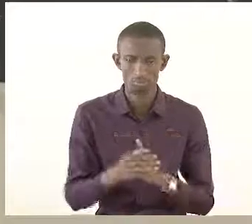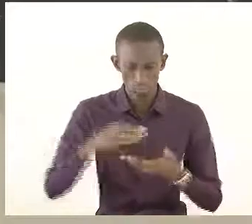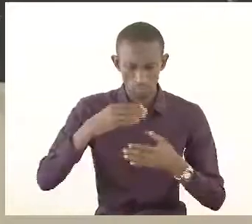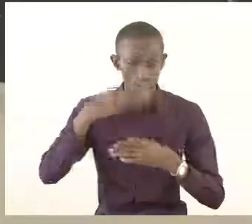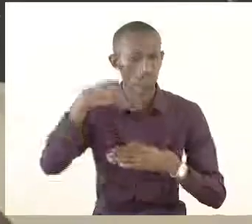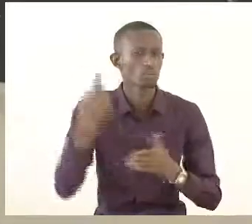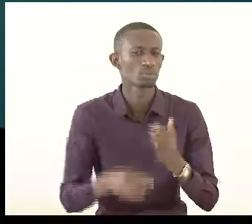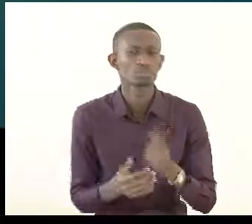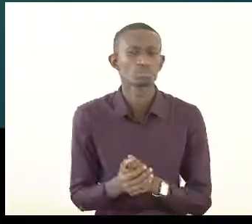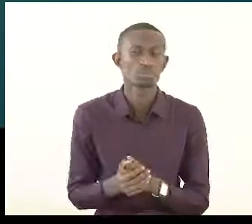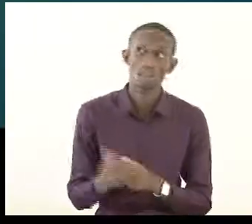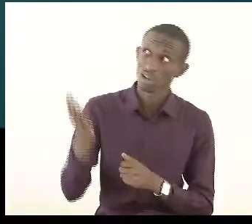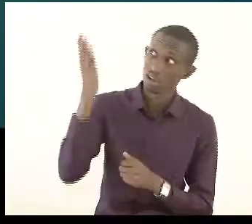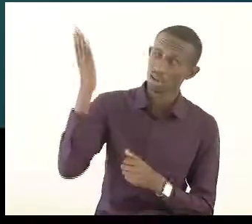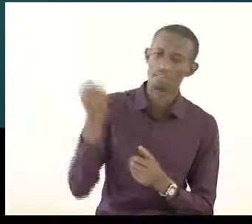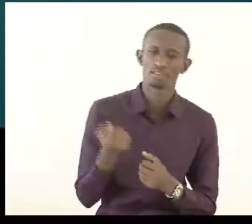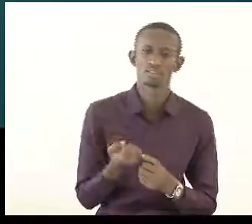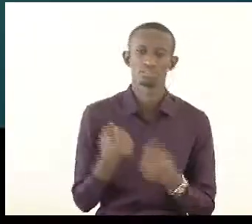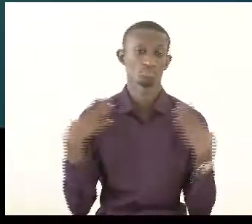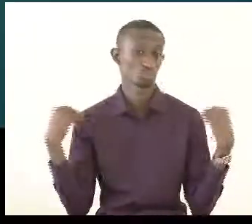we have more exercises.